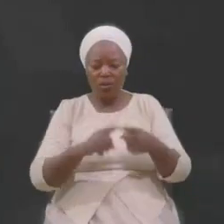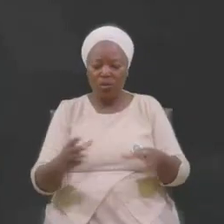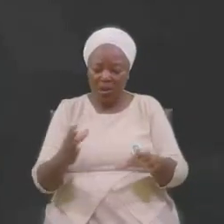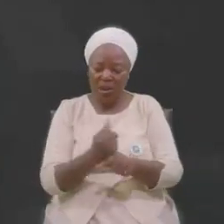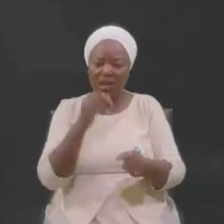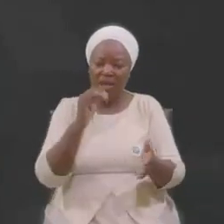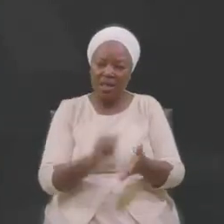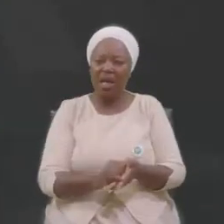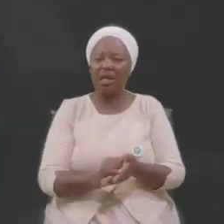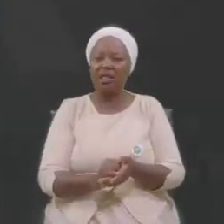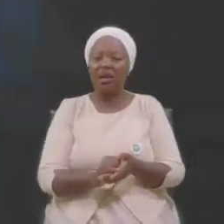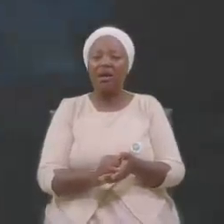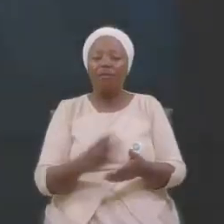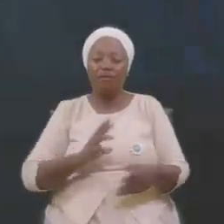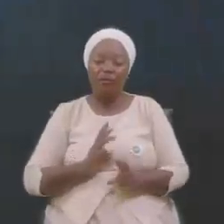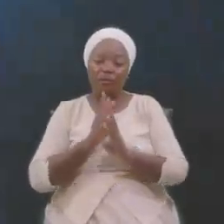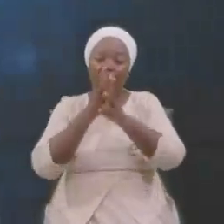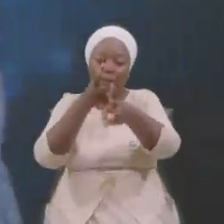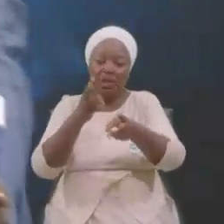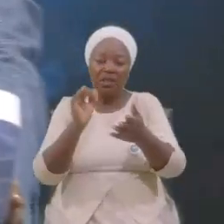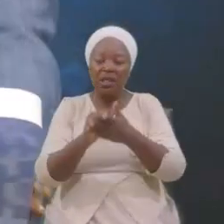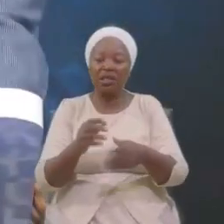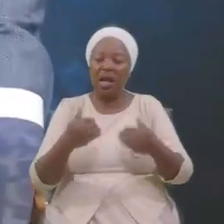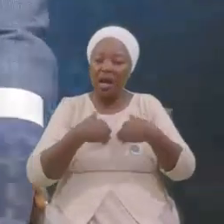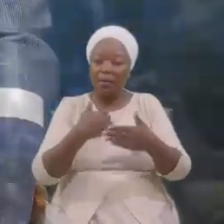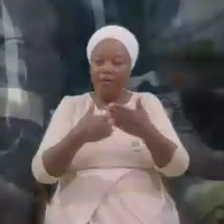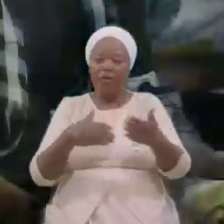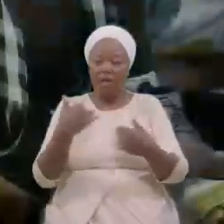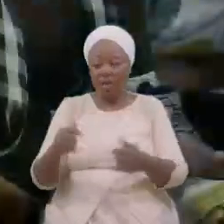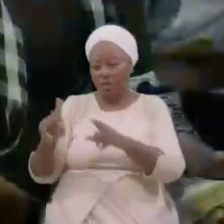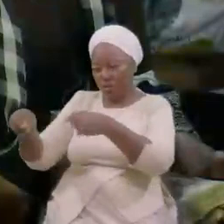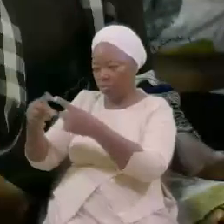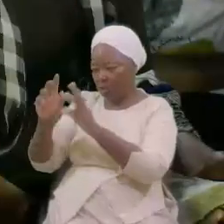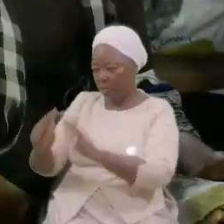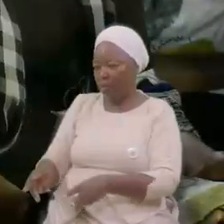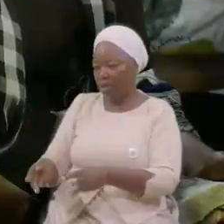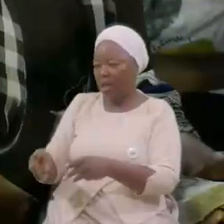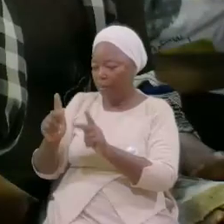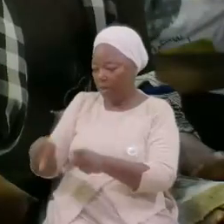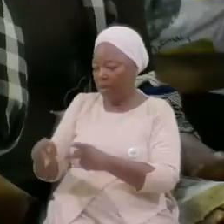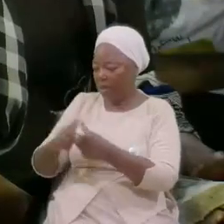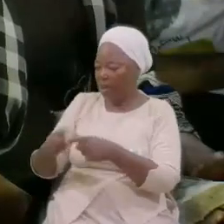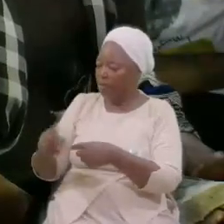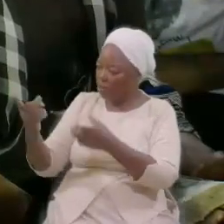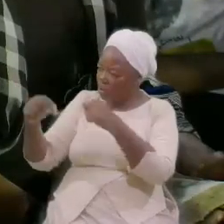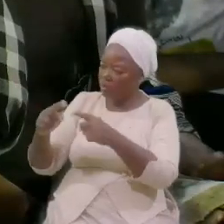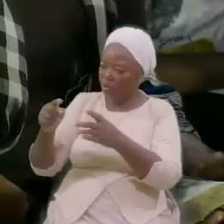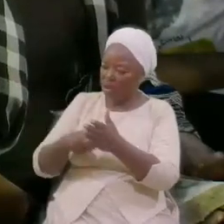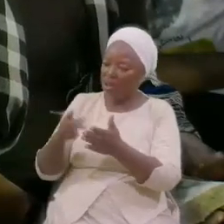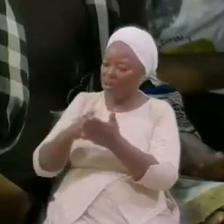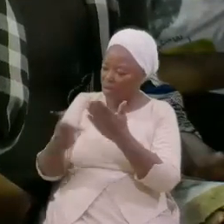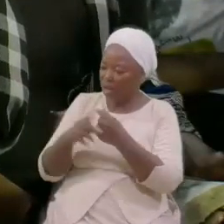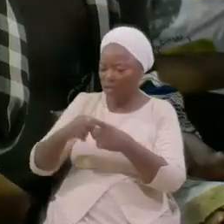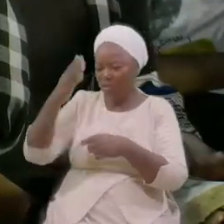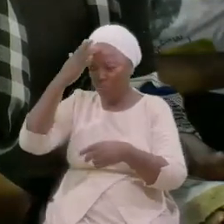had before. Now you go to him, or he comes to this crusade and he